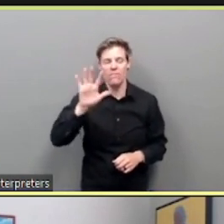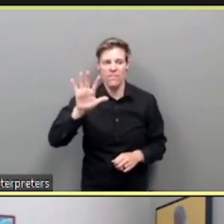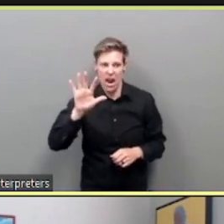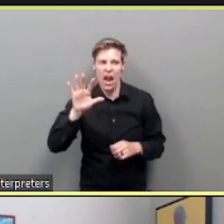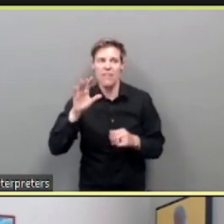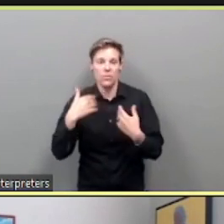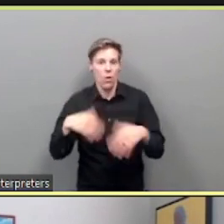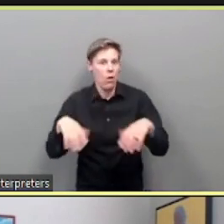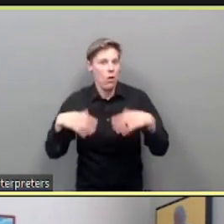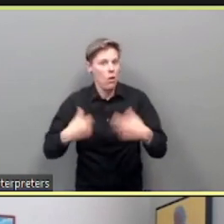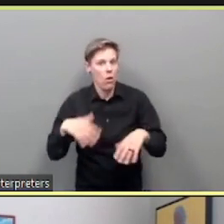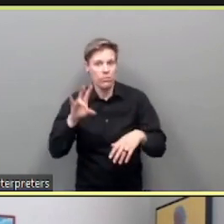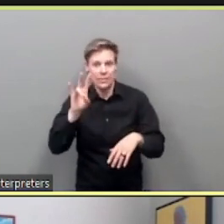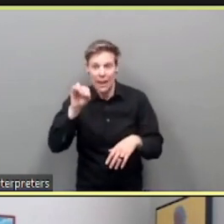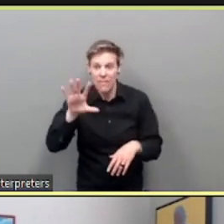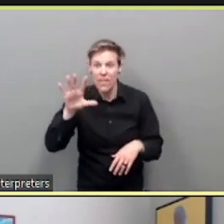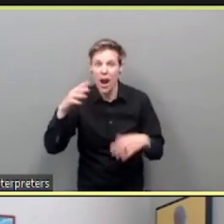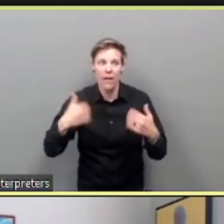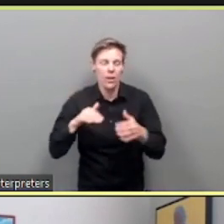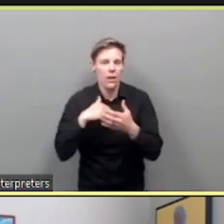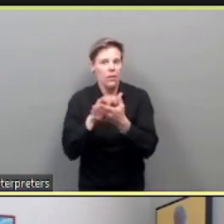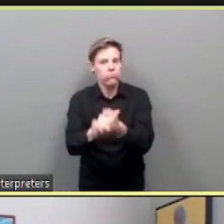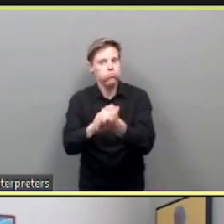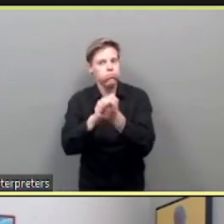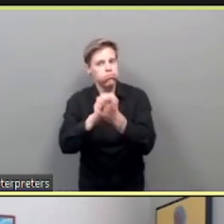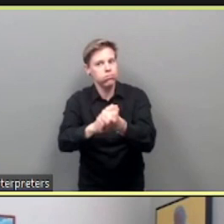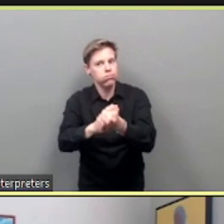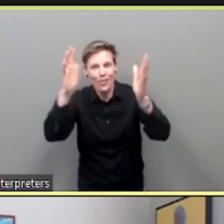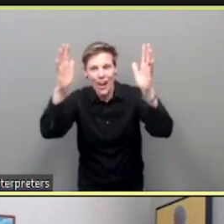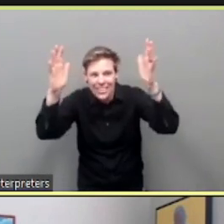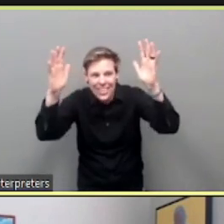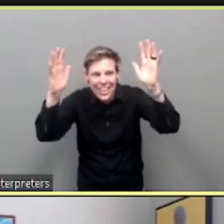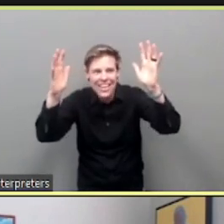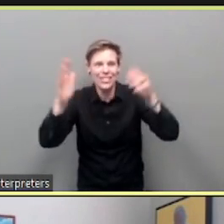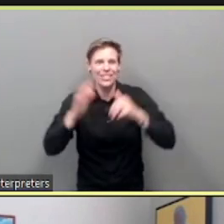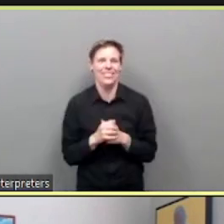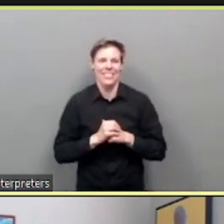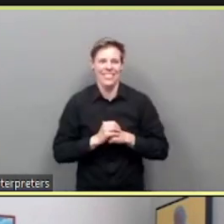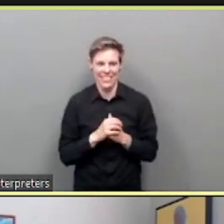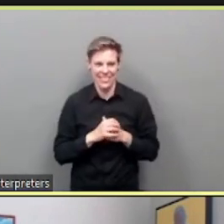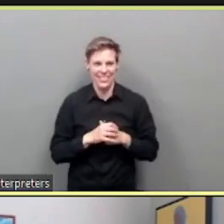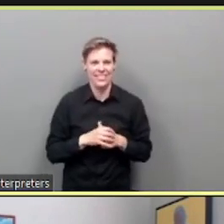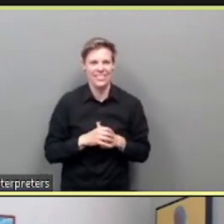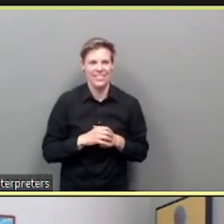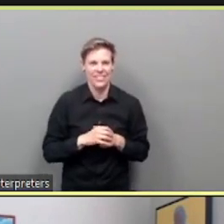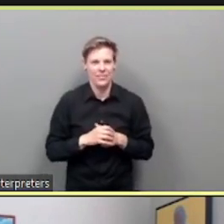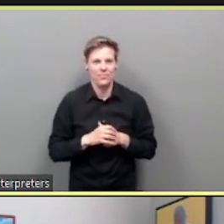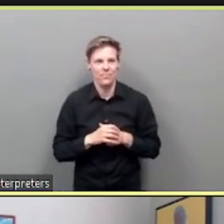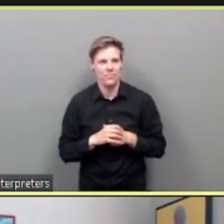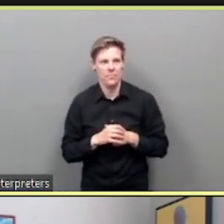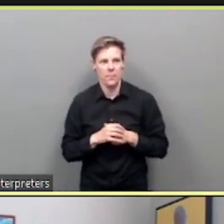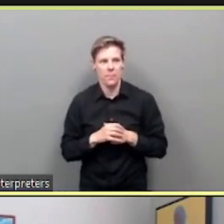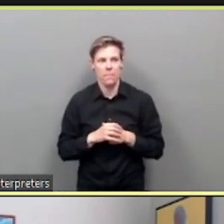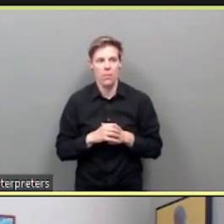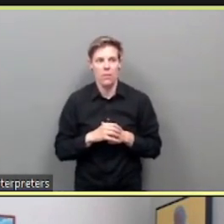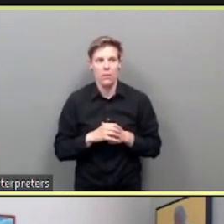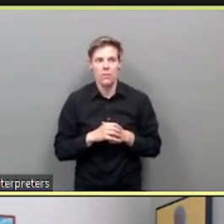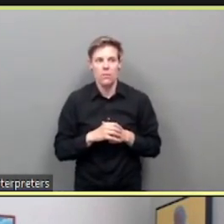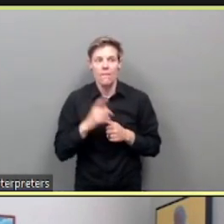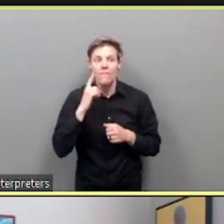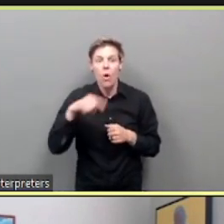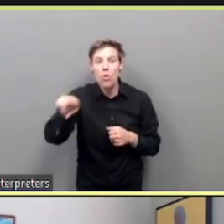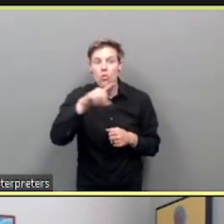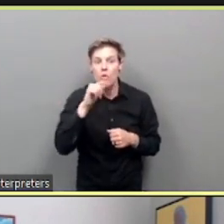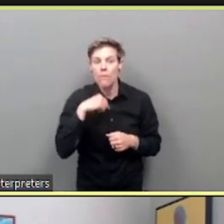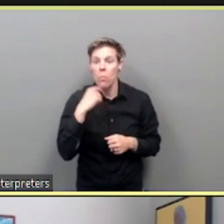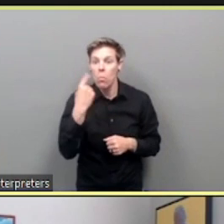getting vaccinated. Next slide. For those at least one dose, this is exciting. We're almost at the